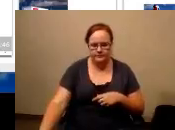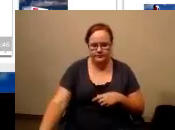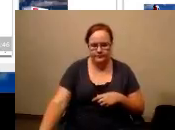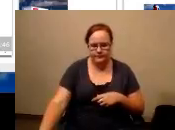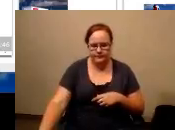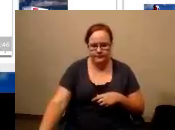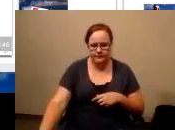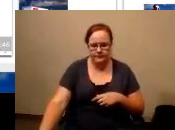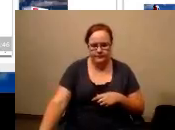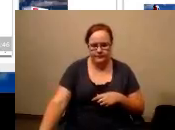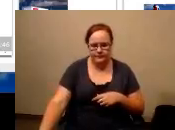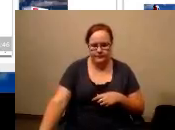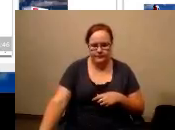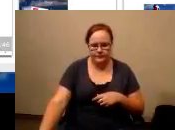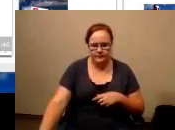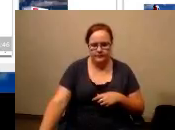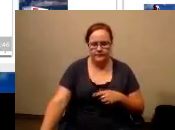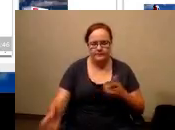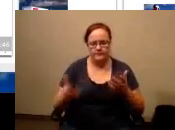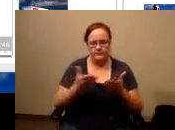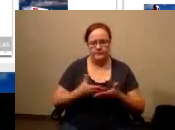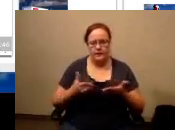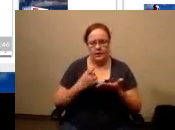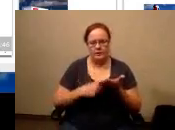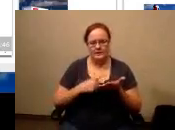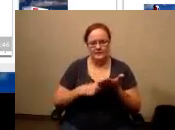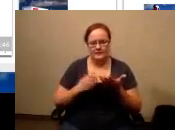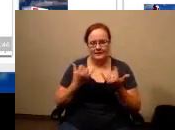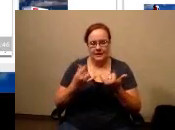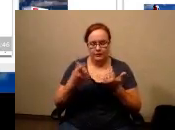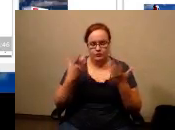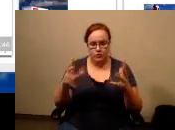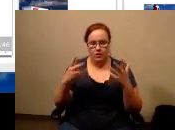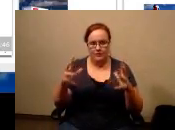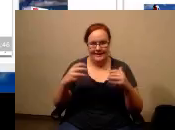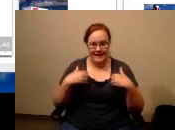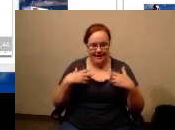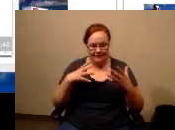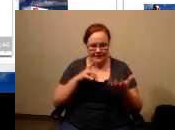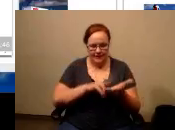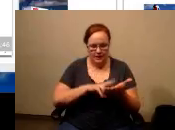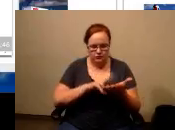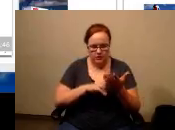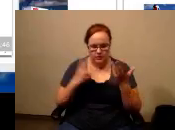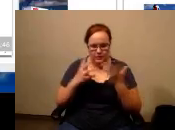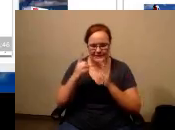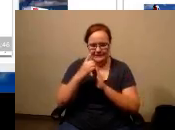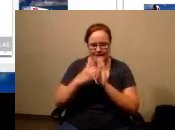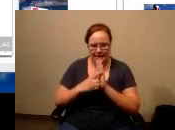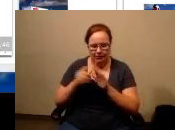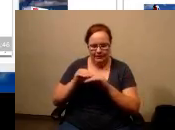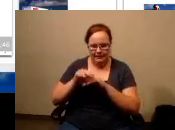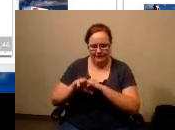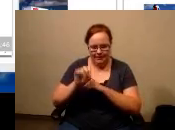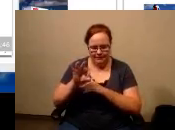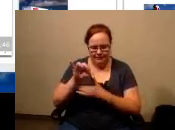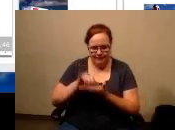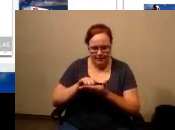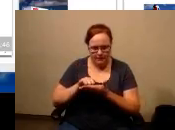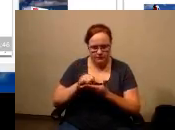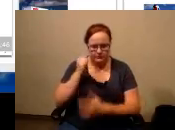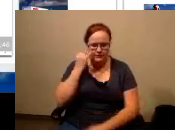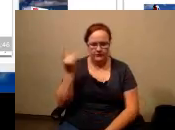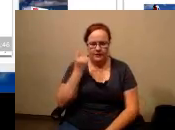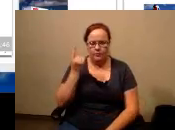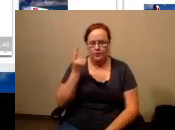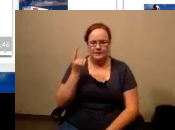Here, generally, we're talking about, all right, now that you have a contract, what is the legal effect of performance? What if somebody fails to